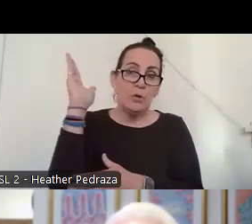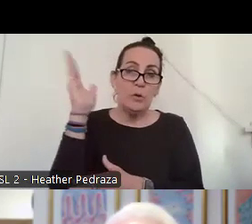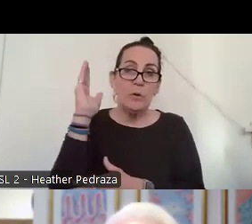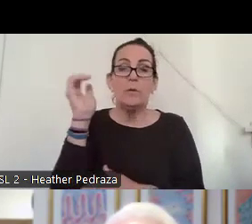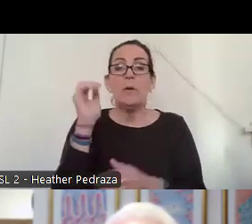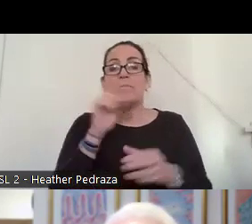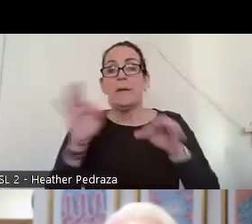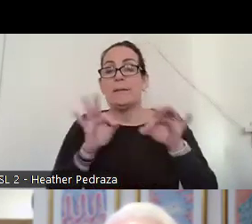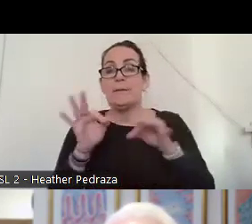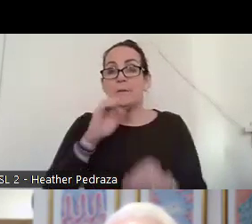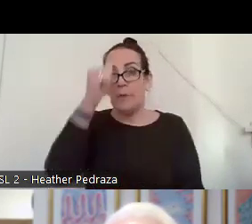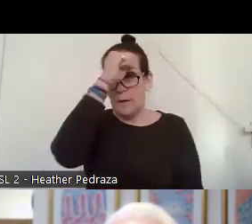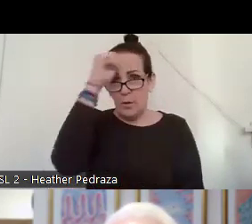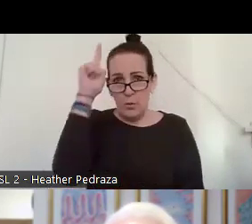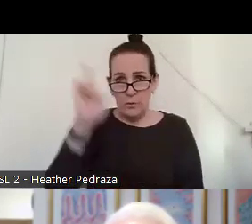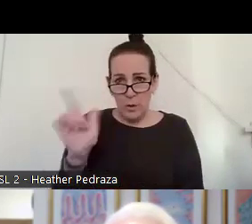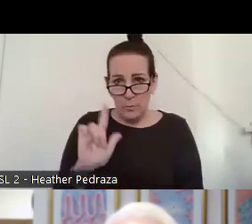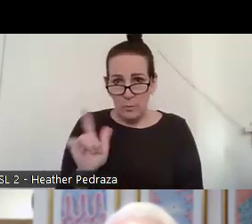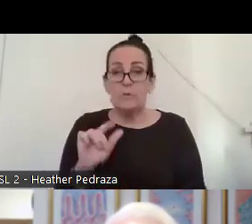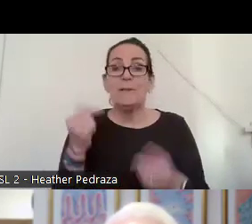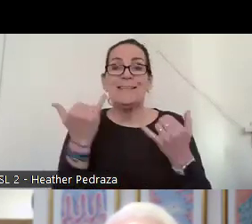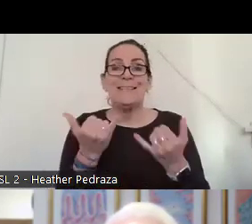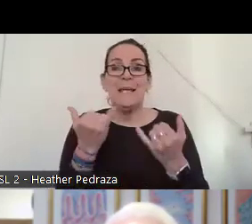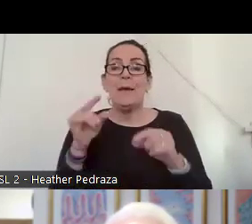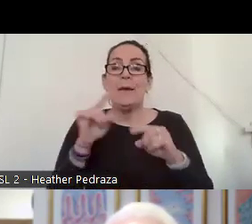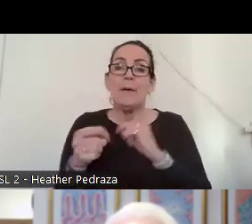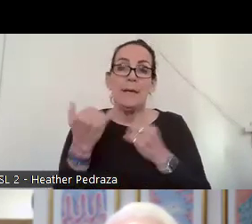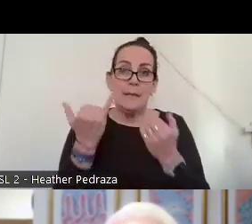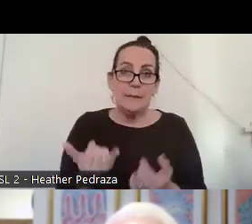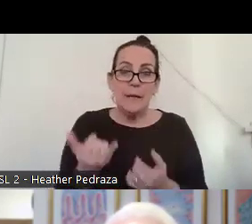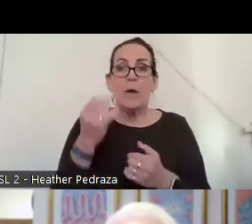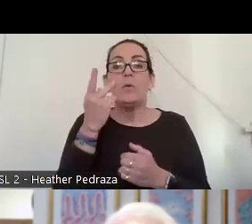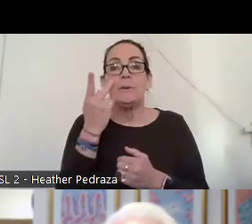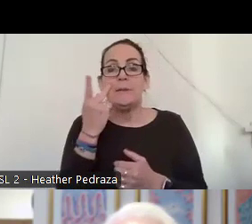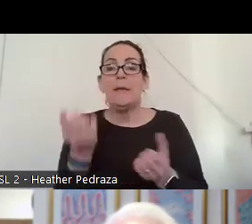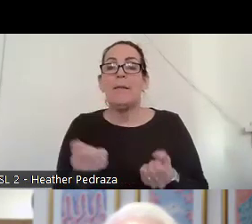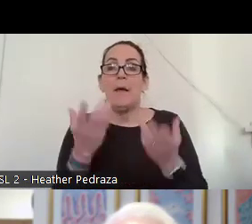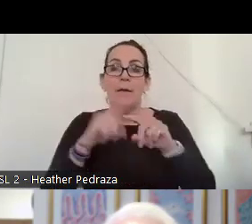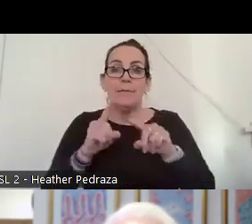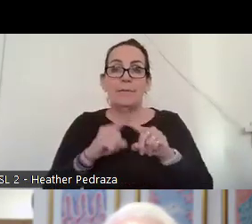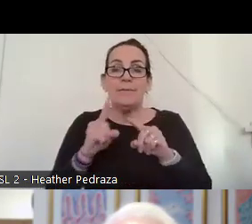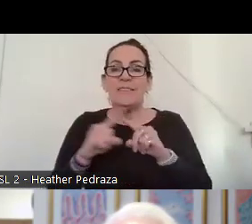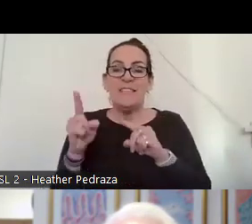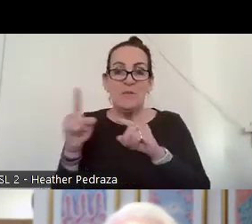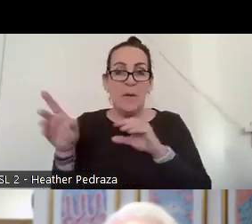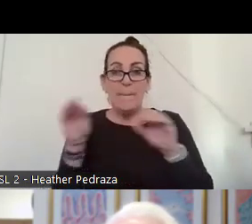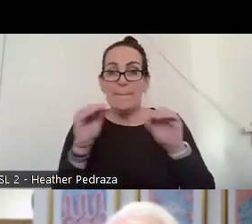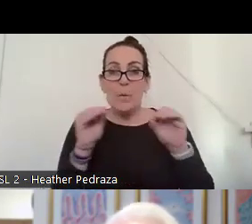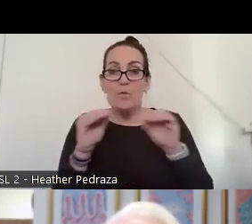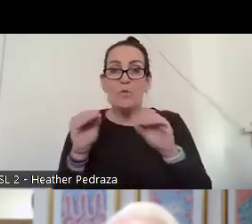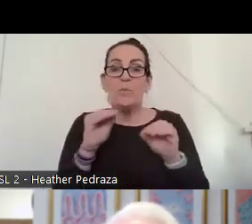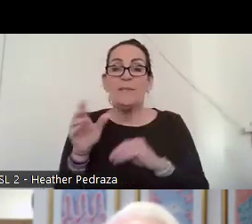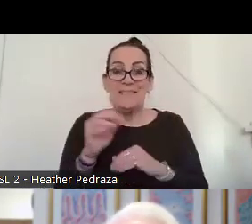Alzheimer's today, but I was just at a meeting yesterday, but there are a lot of movements in frontotemporal and Lewy body as well.